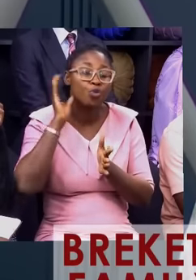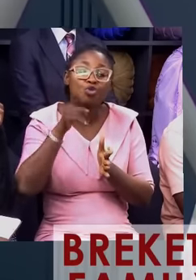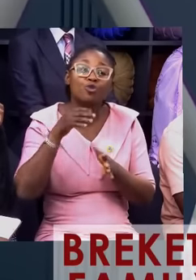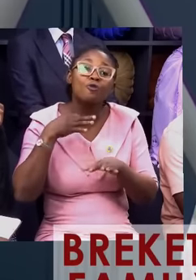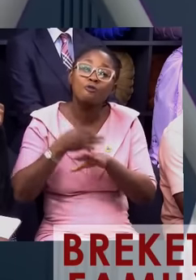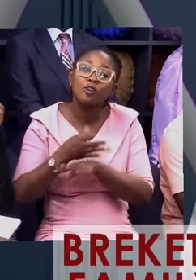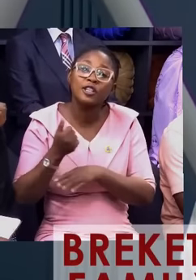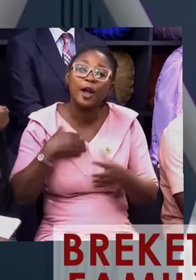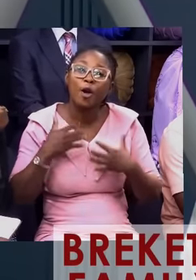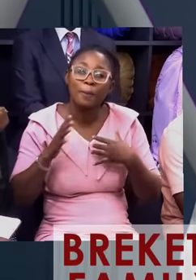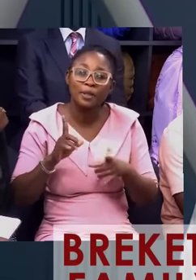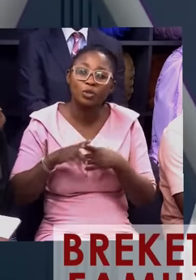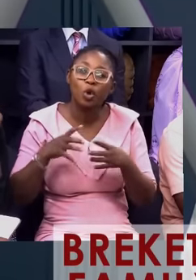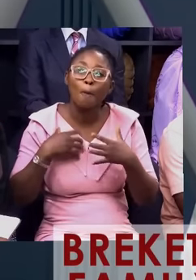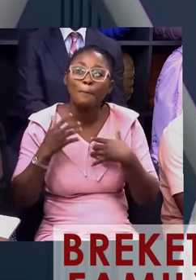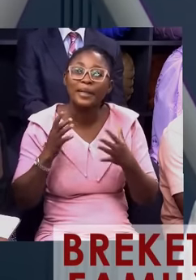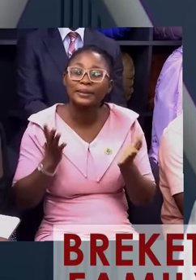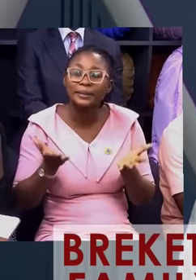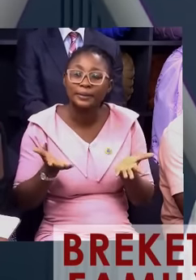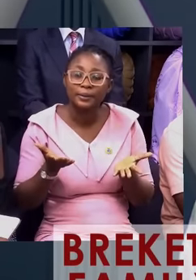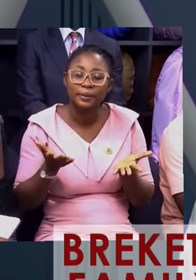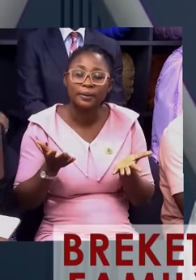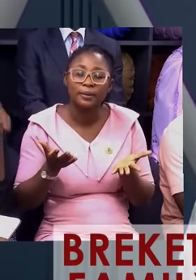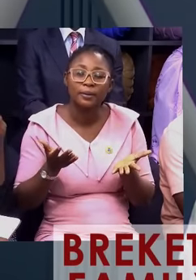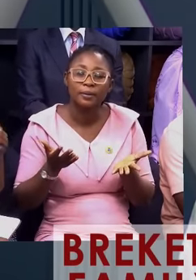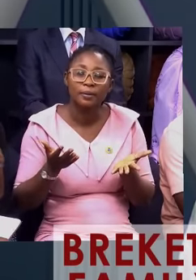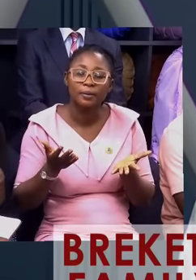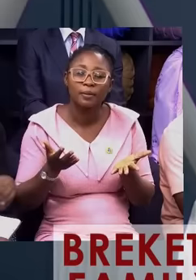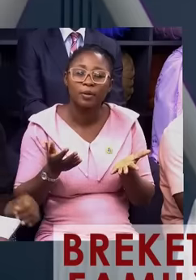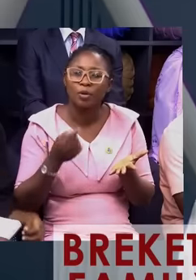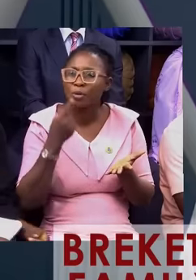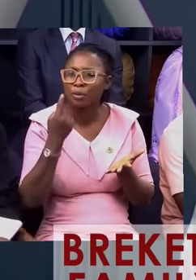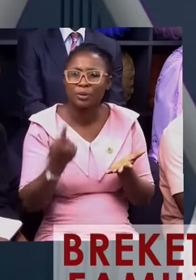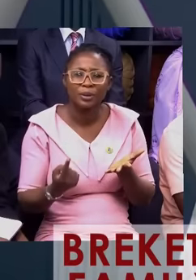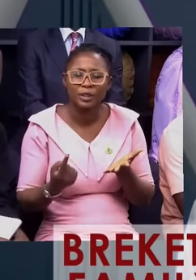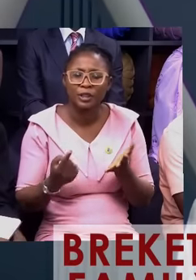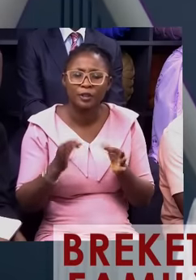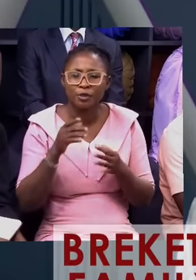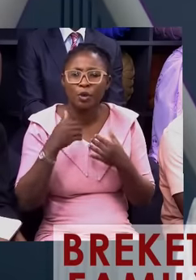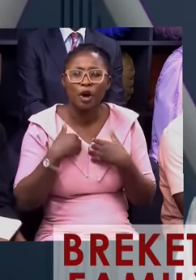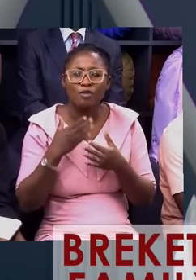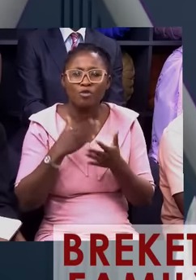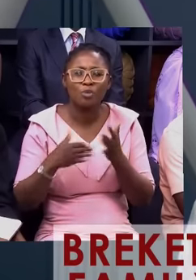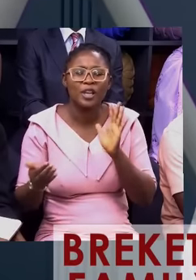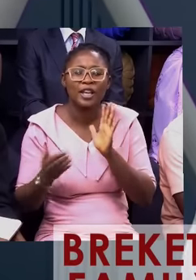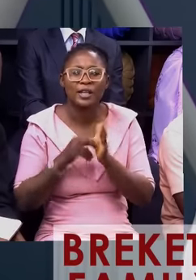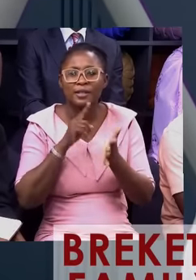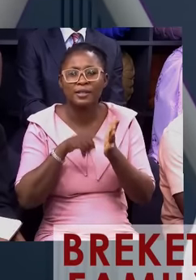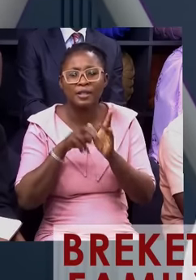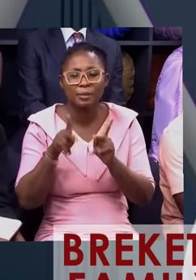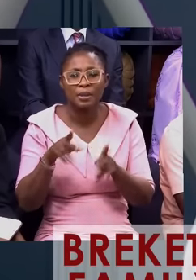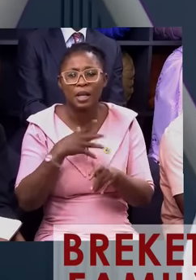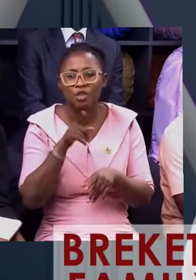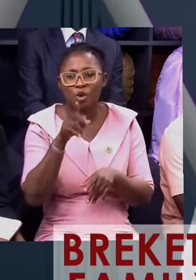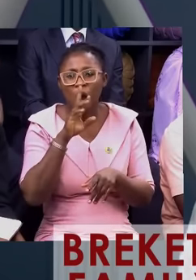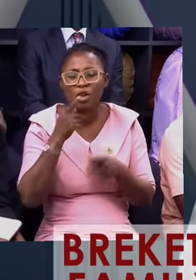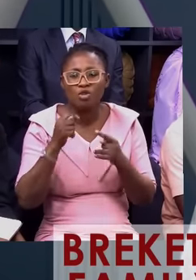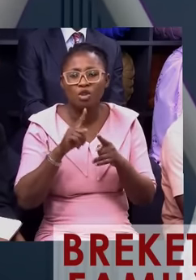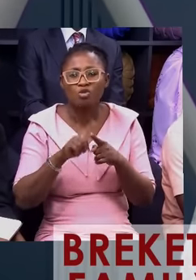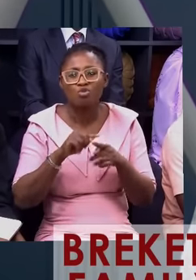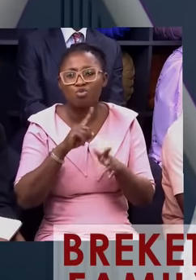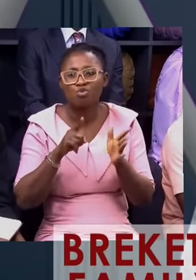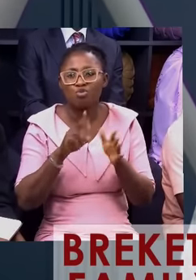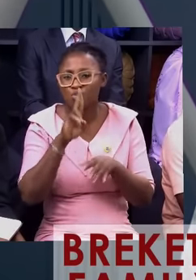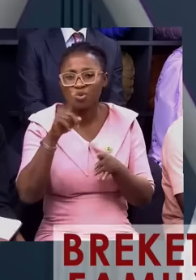force a complainant to complain unless you have something against this person and you are trying to use this